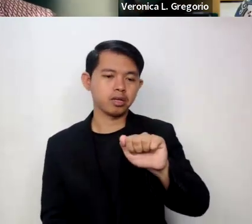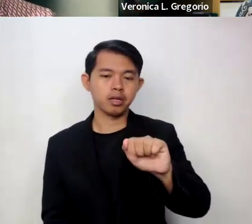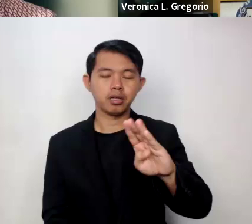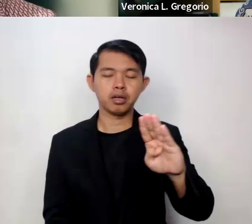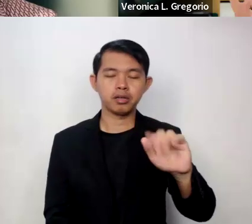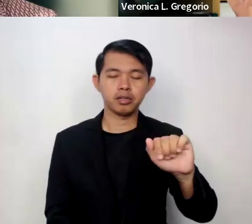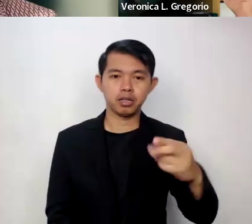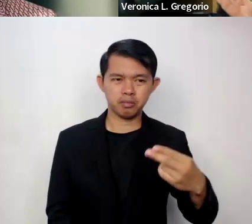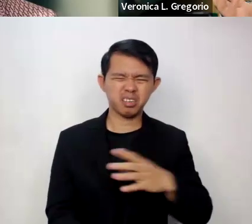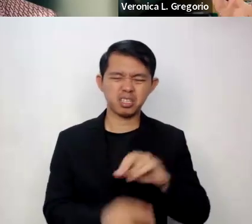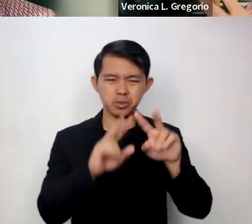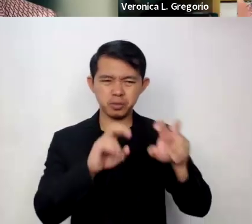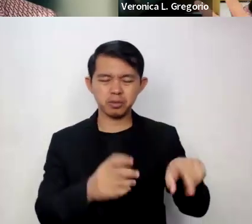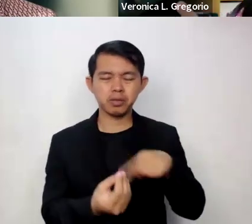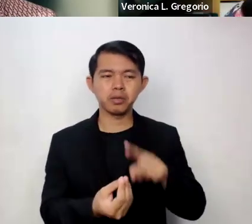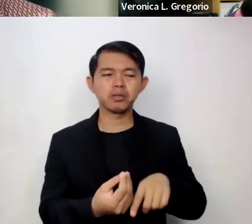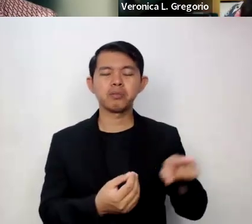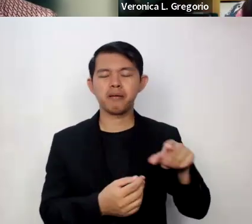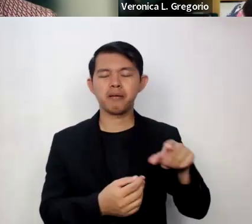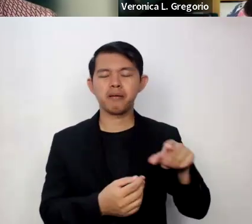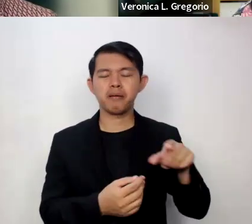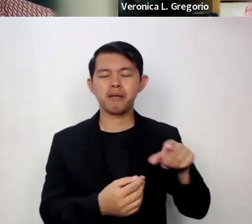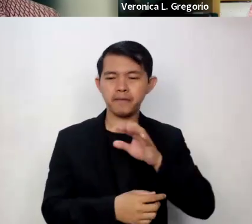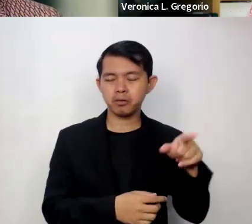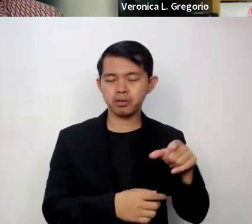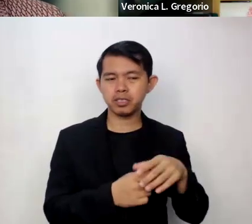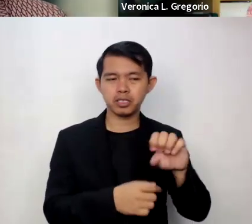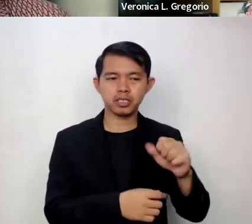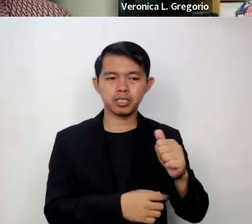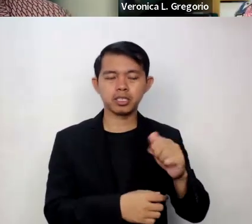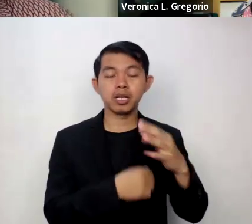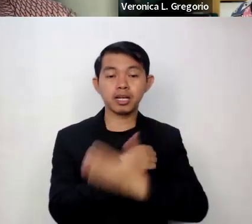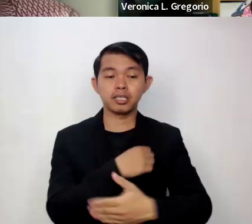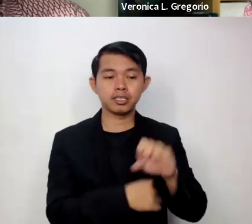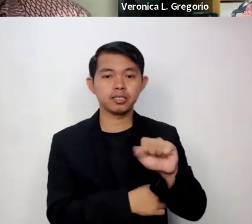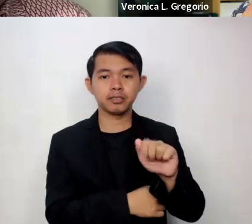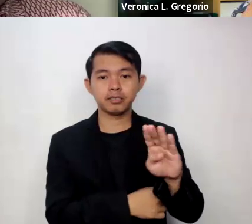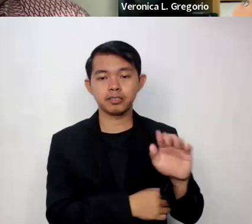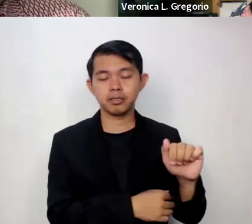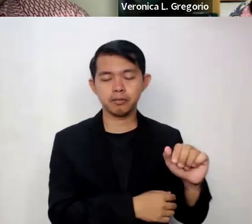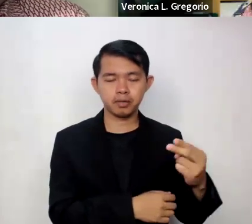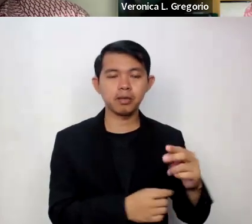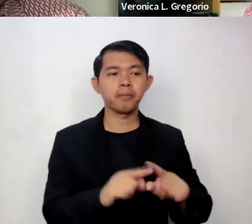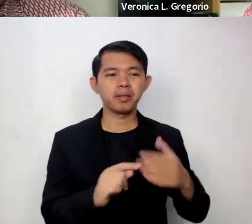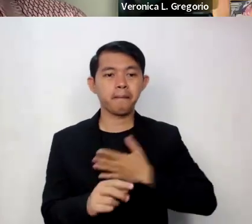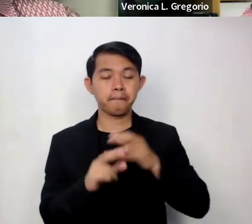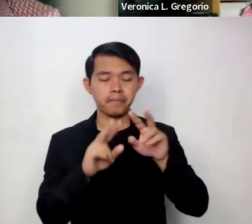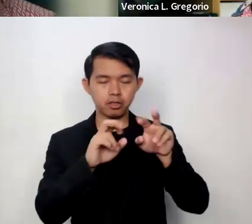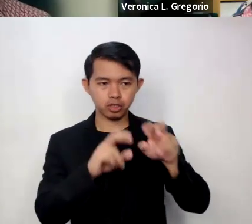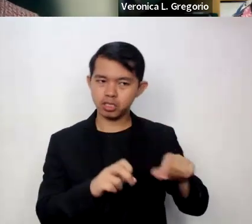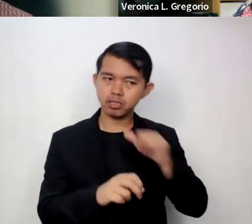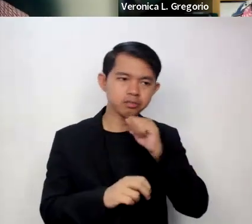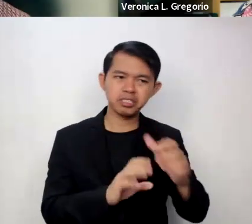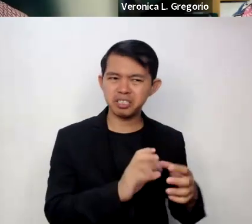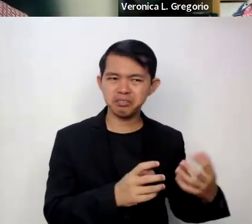that. But I also want to ensure that my research does not replicate colonial